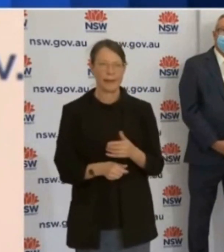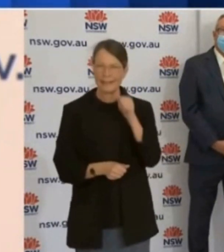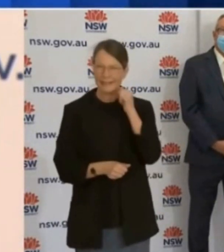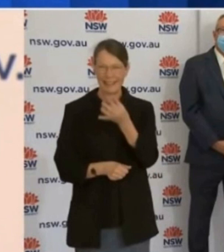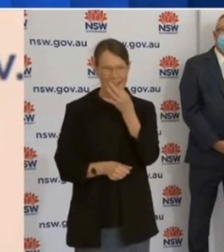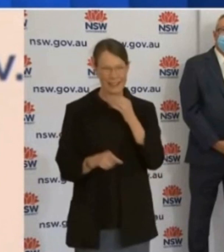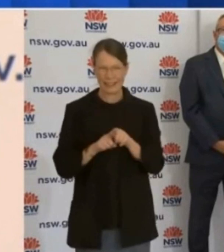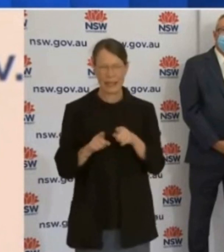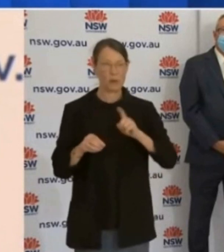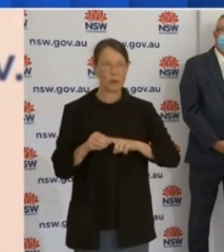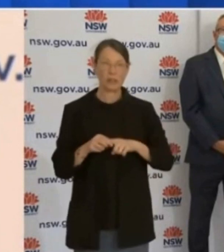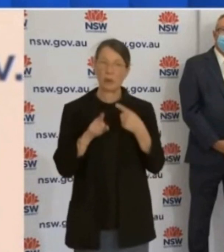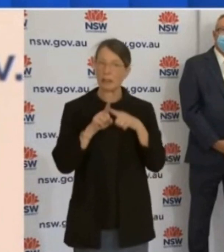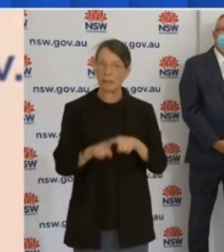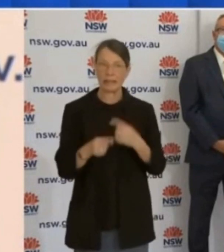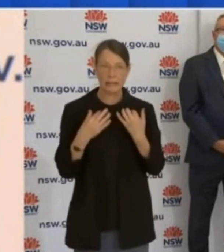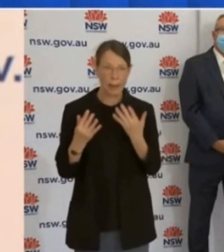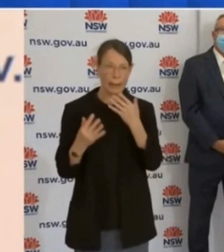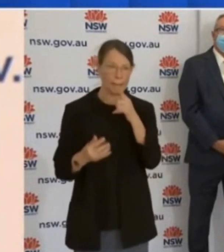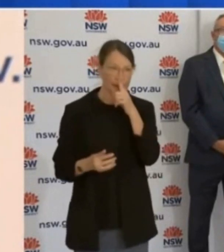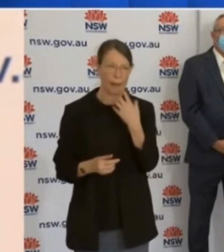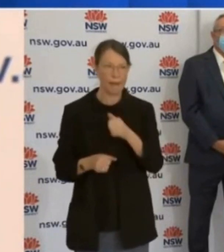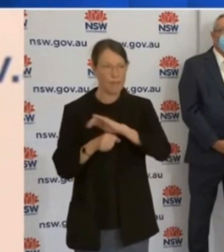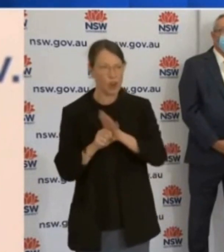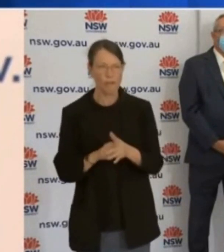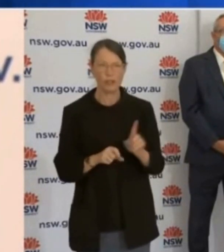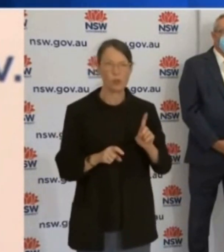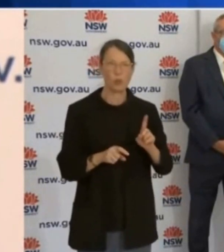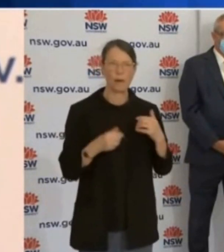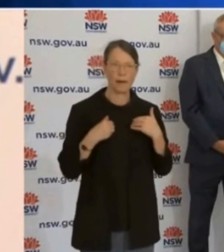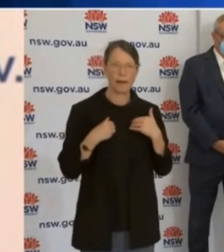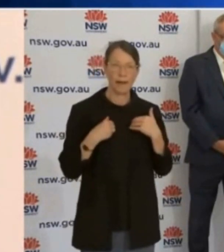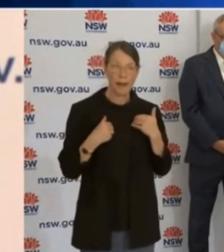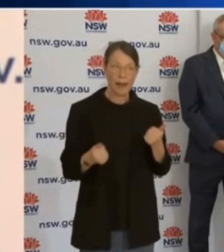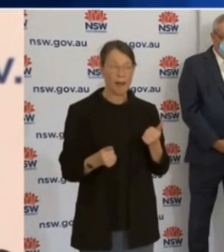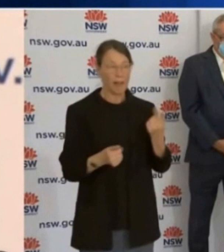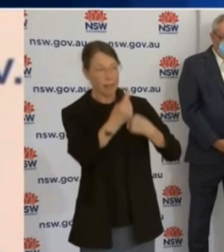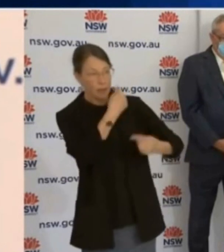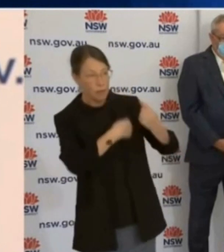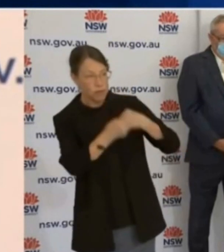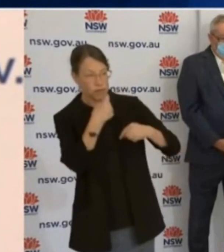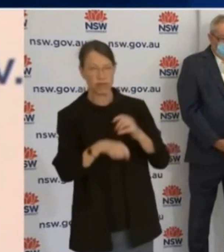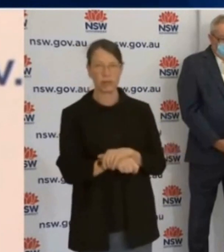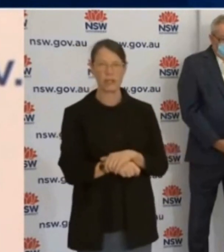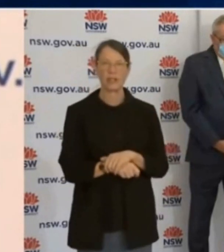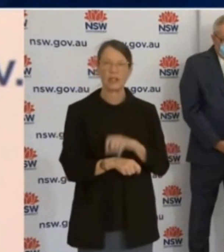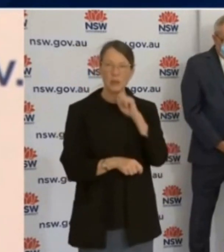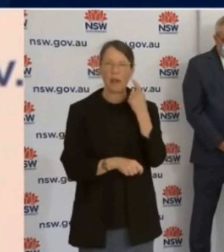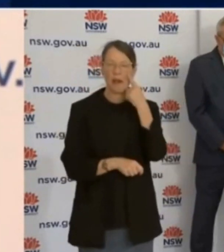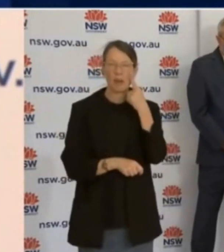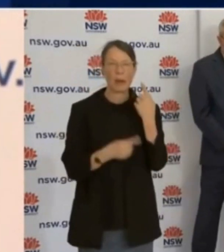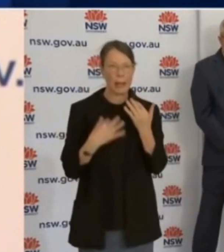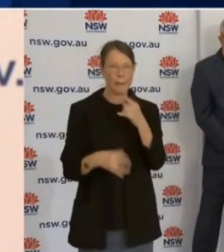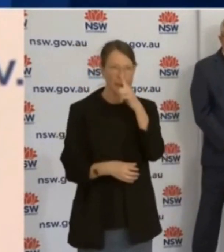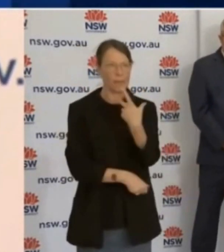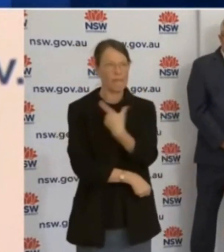health advice is. But clearly, what Dr. Chant looks at and what the health experts look at is not only the rates of vaccination, but where those